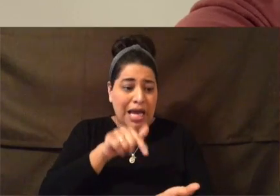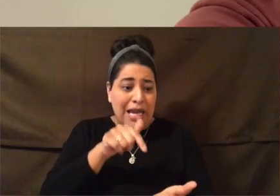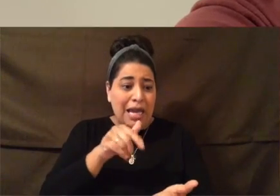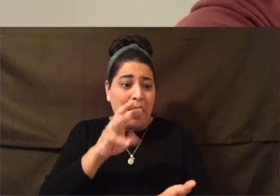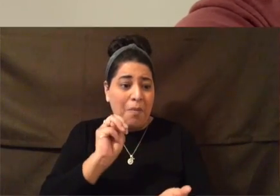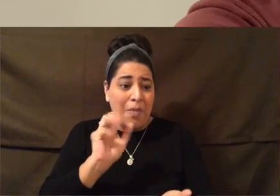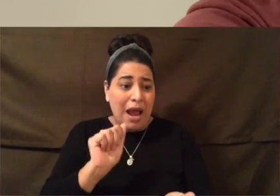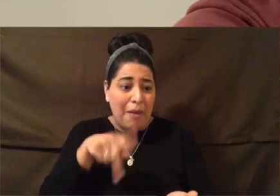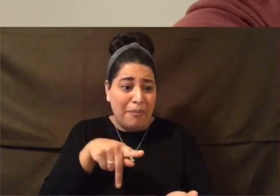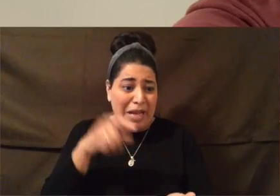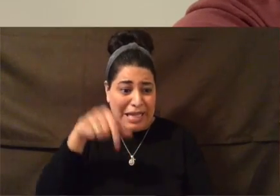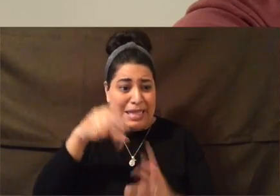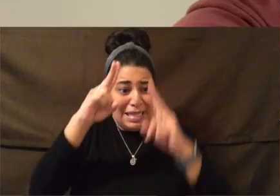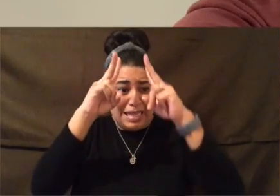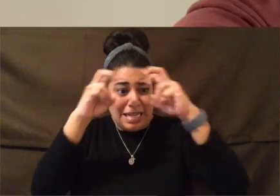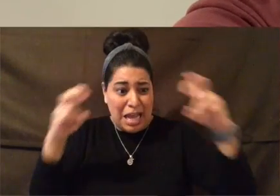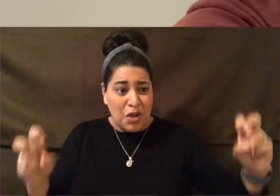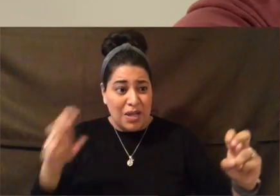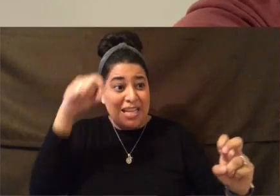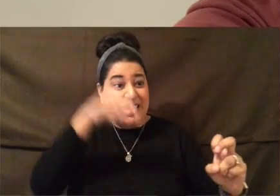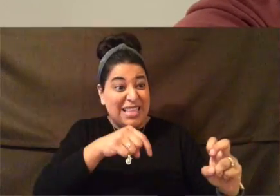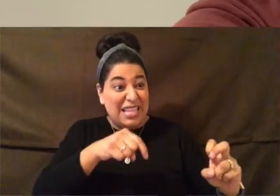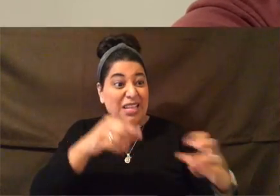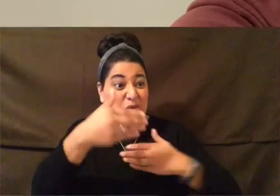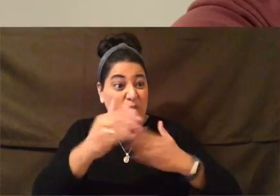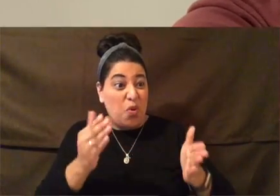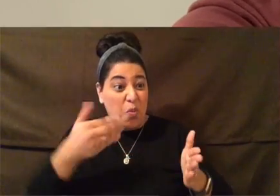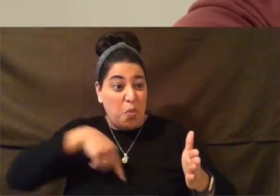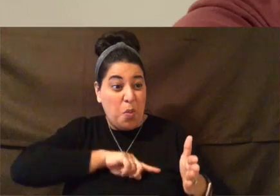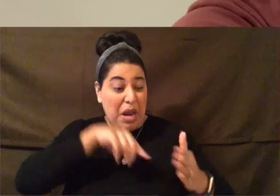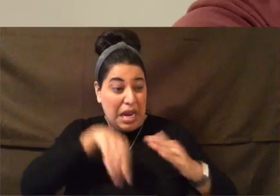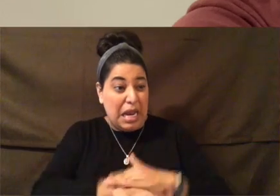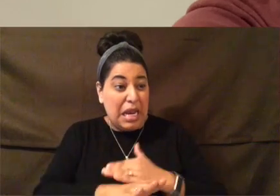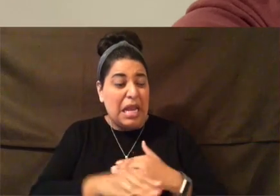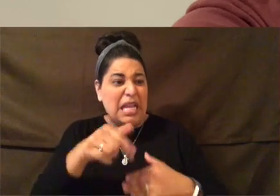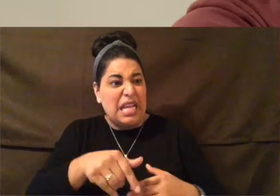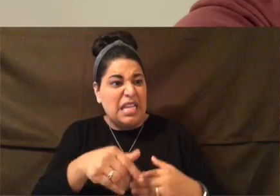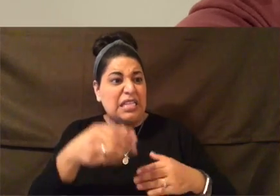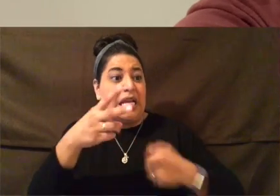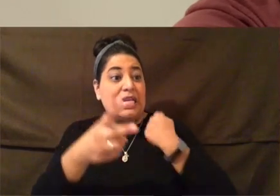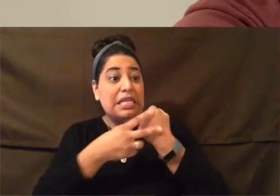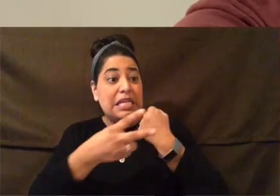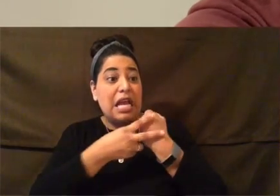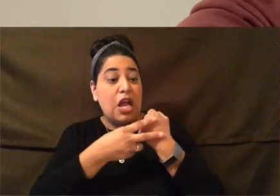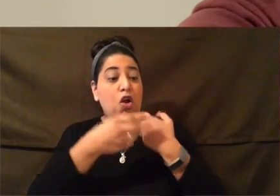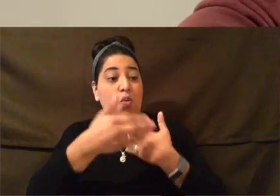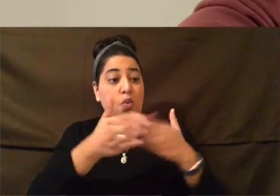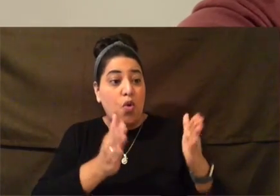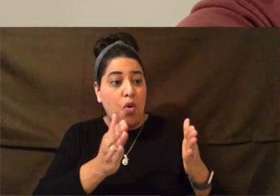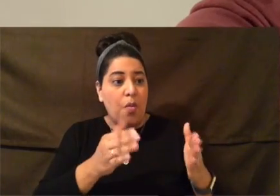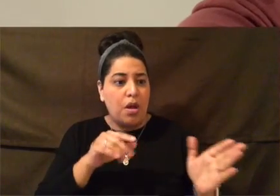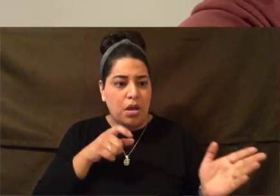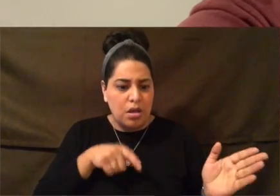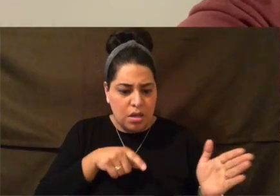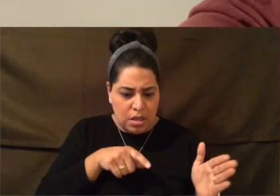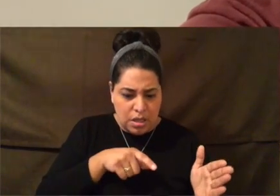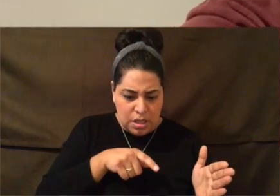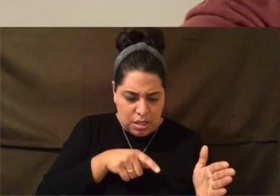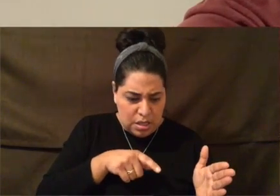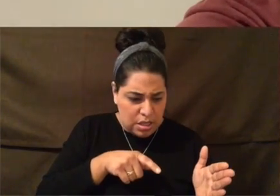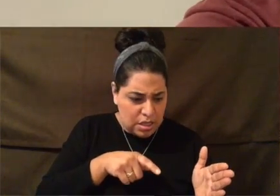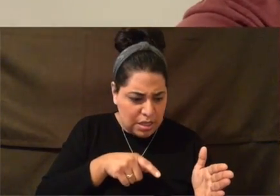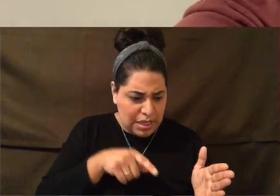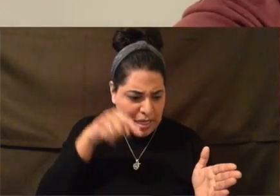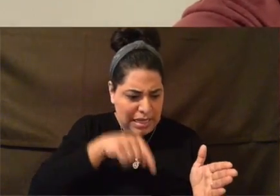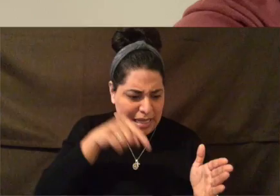book. "Here's the map of the castle," he said. "This must be the room we're in. It's a storeroom." Jack studied the room in the